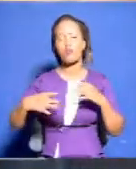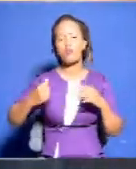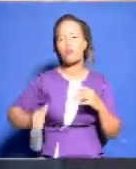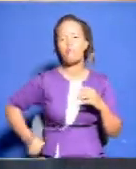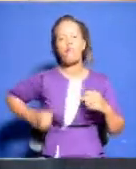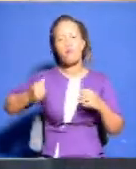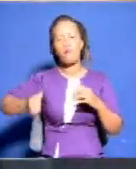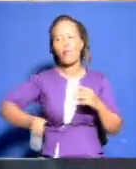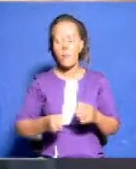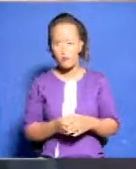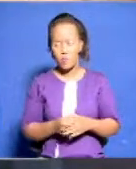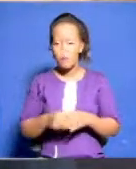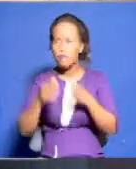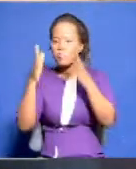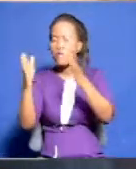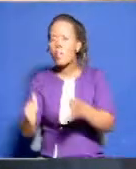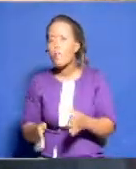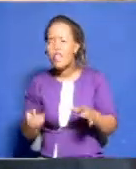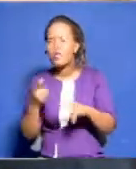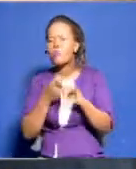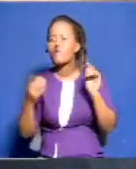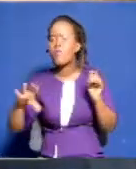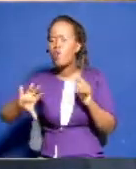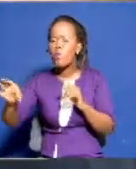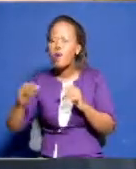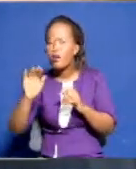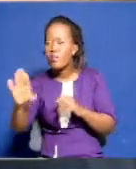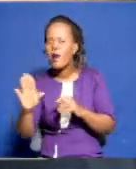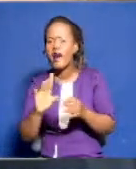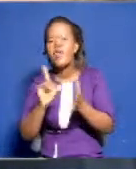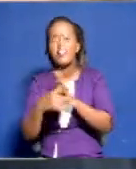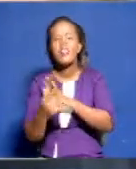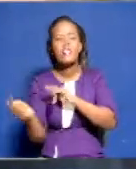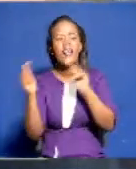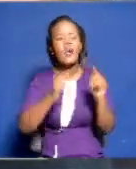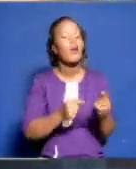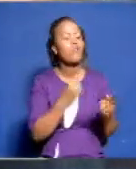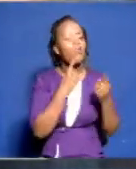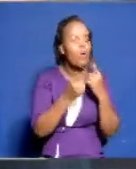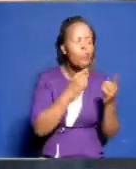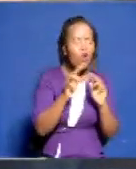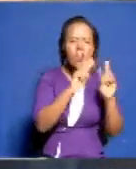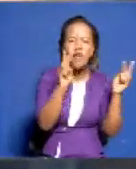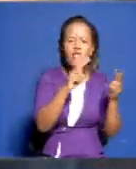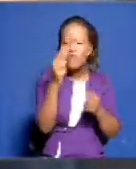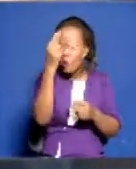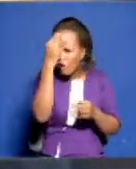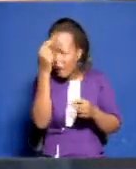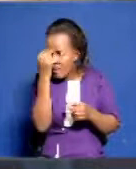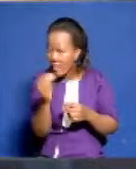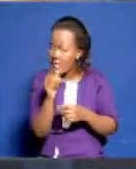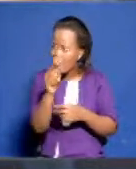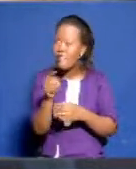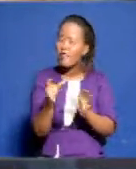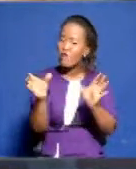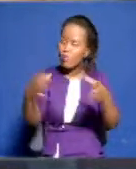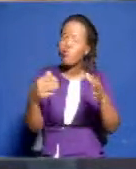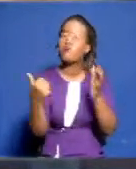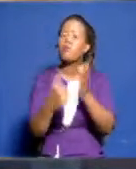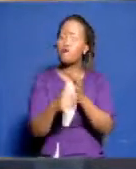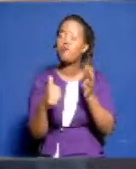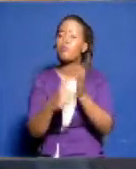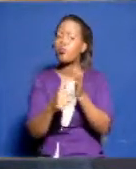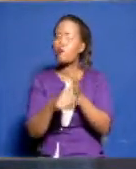yake ama anatoka kaunti yake anakuja kusema maneno ya Narok. Hawa watu ndio wanaleta shida, ndio wanakisha moto,